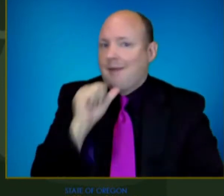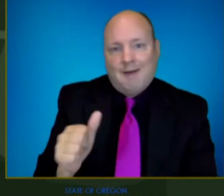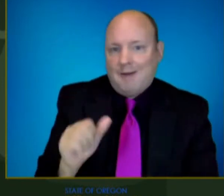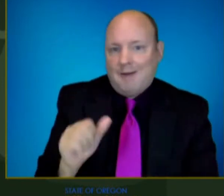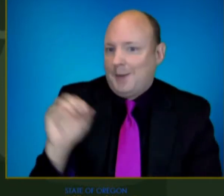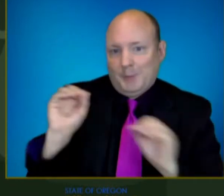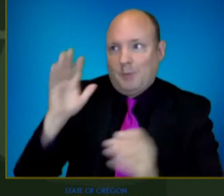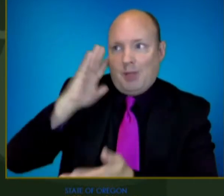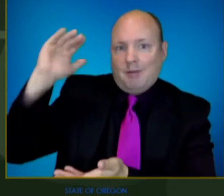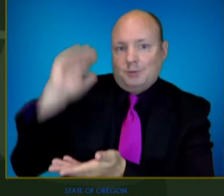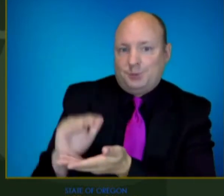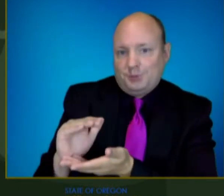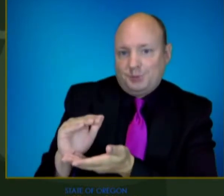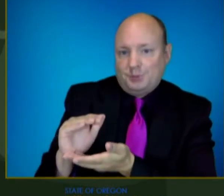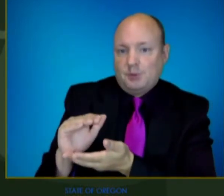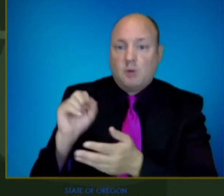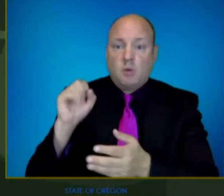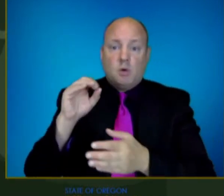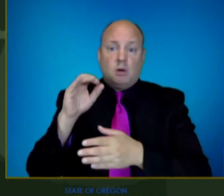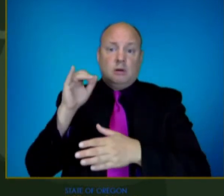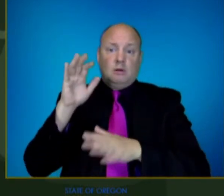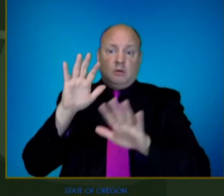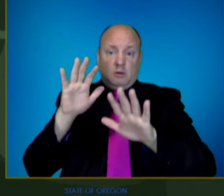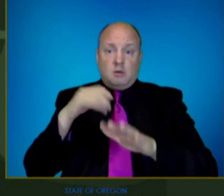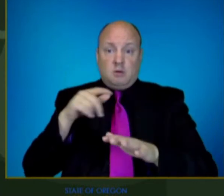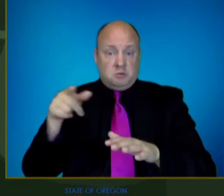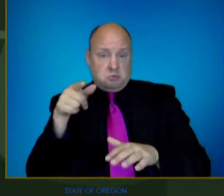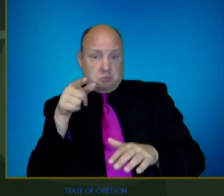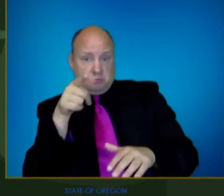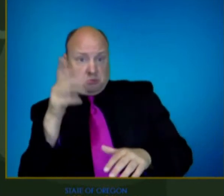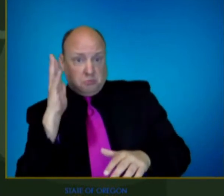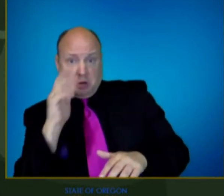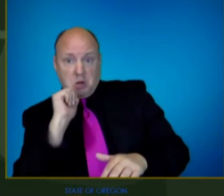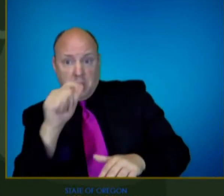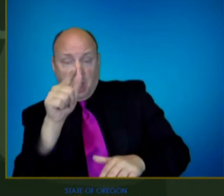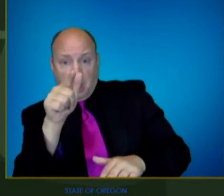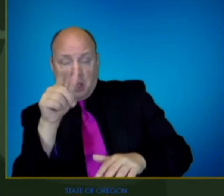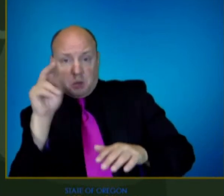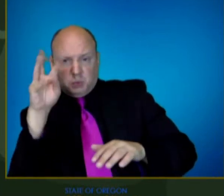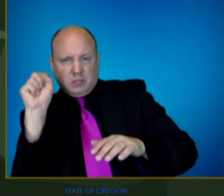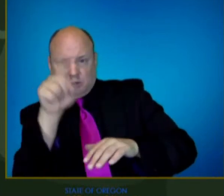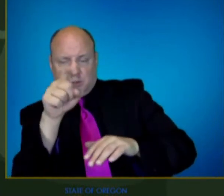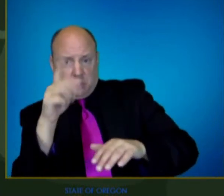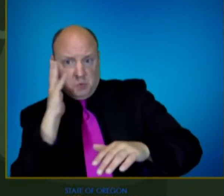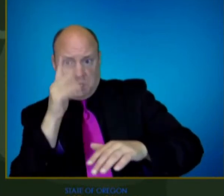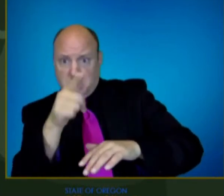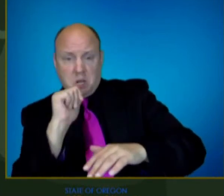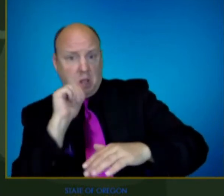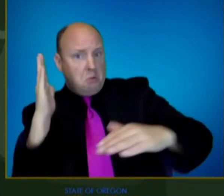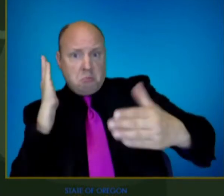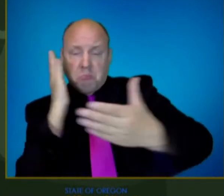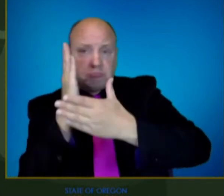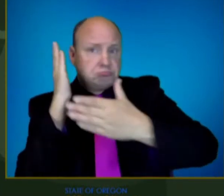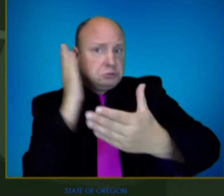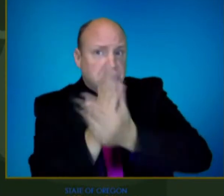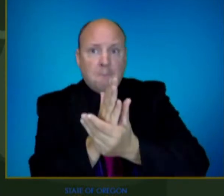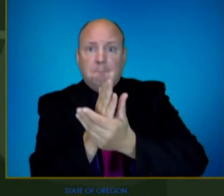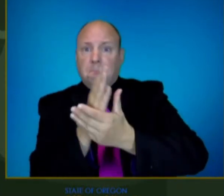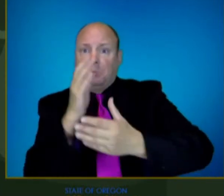any additional actions that would lead to the cancellation of major events based on the current